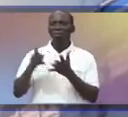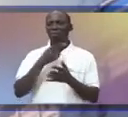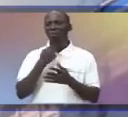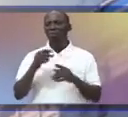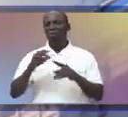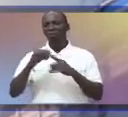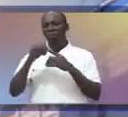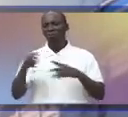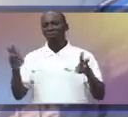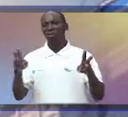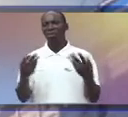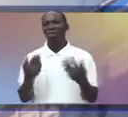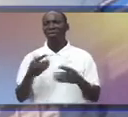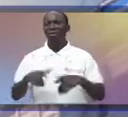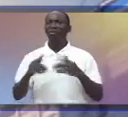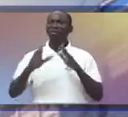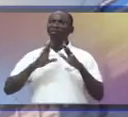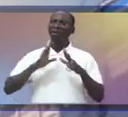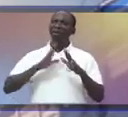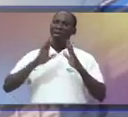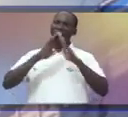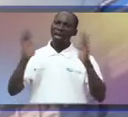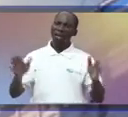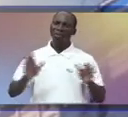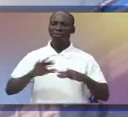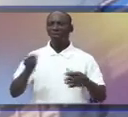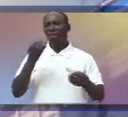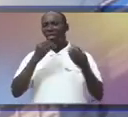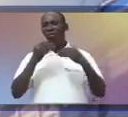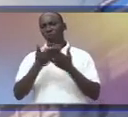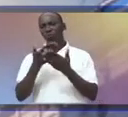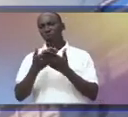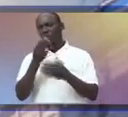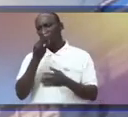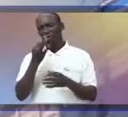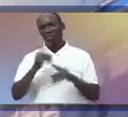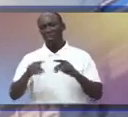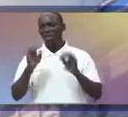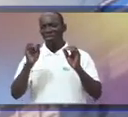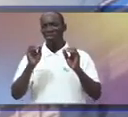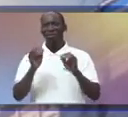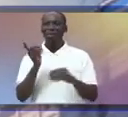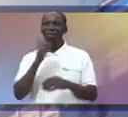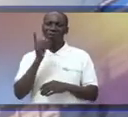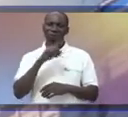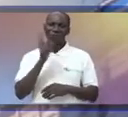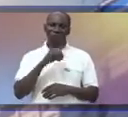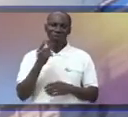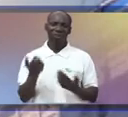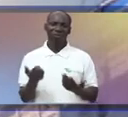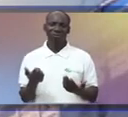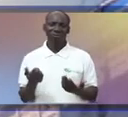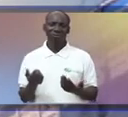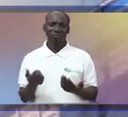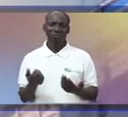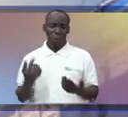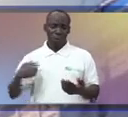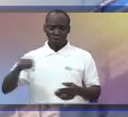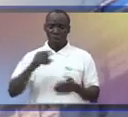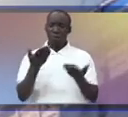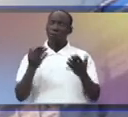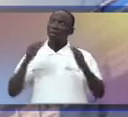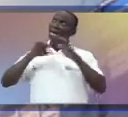school papa di nua ne pa nanso omo mfa nokora no nkyere. Heaven ye pese ye ko ye wi ase ha